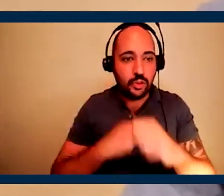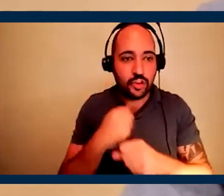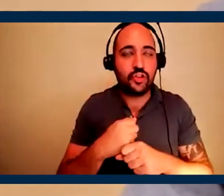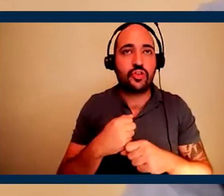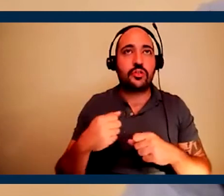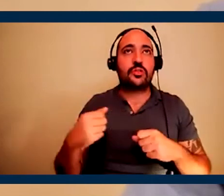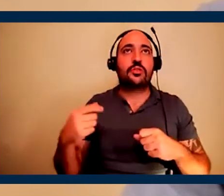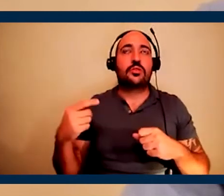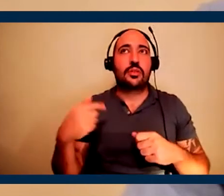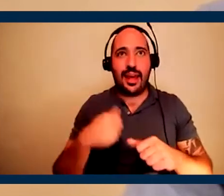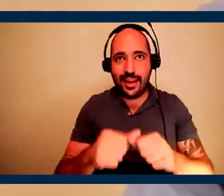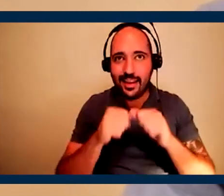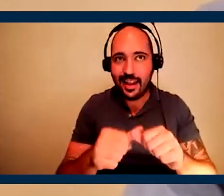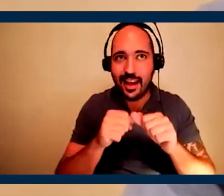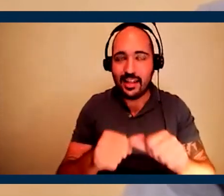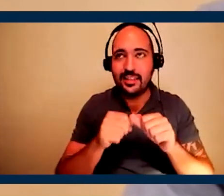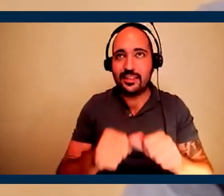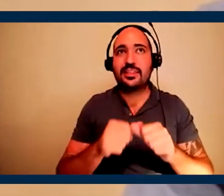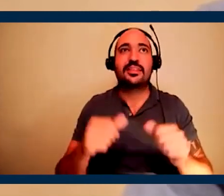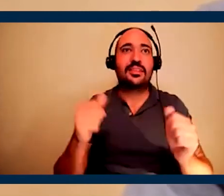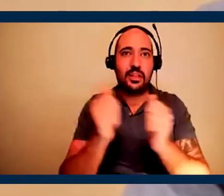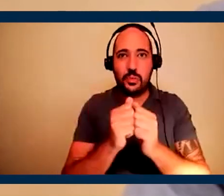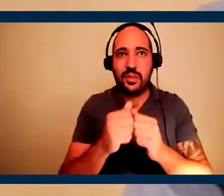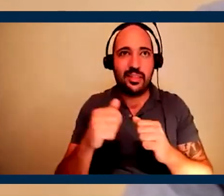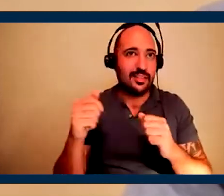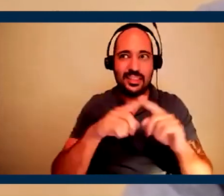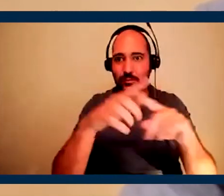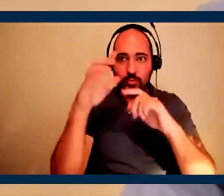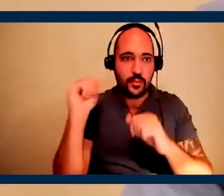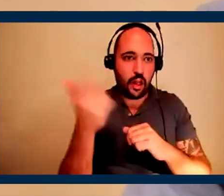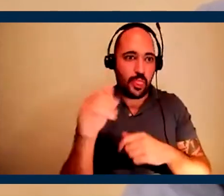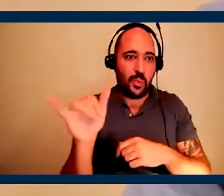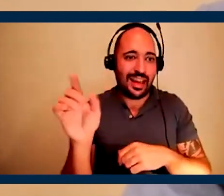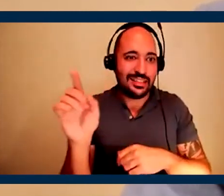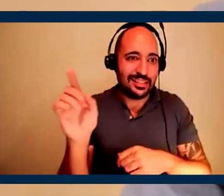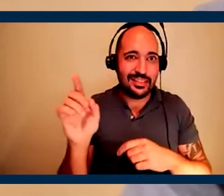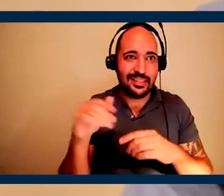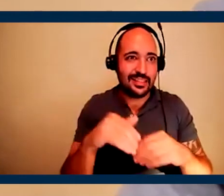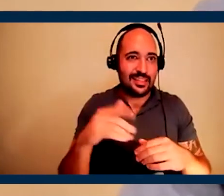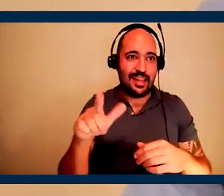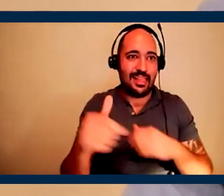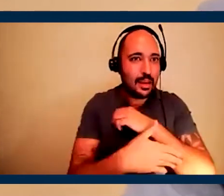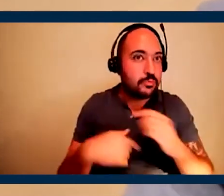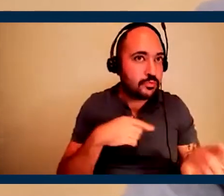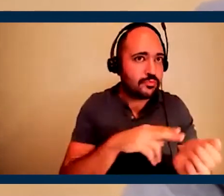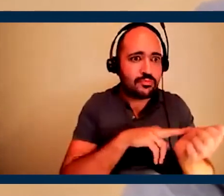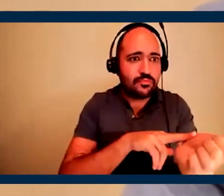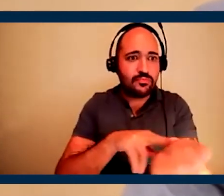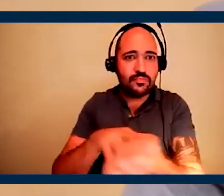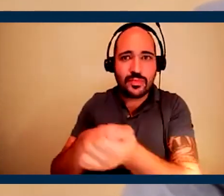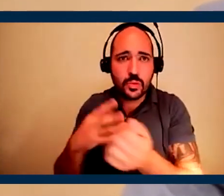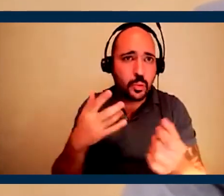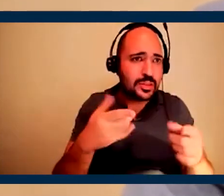actually in a text chain with all of the presidents of the YDs here in Los Angeles County. I constantly check on them and say, what is happening in